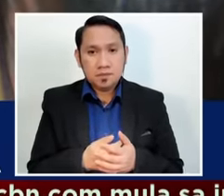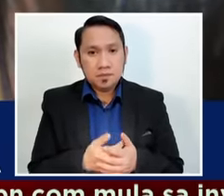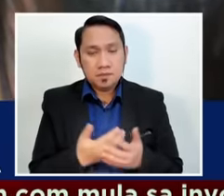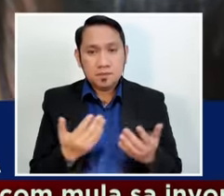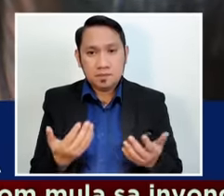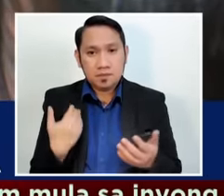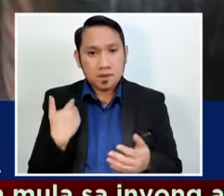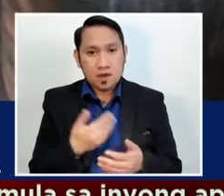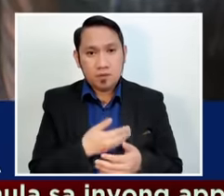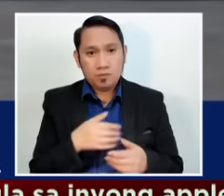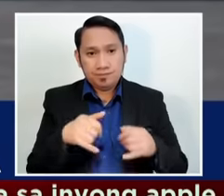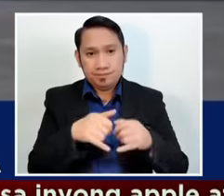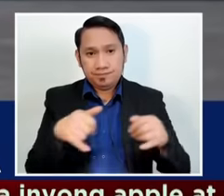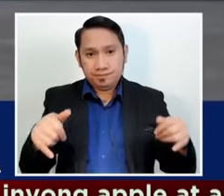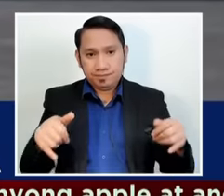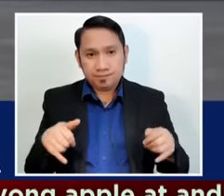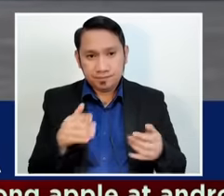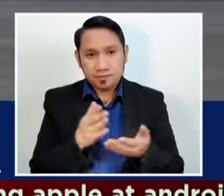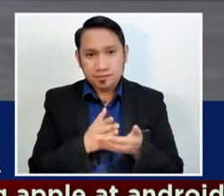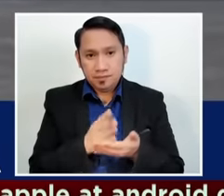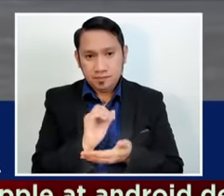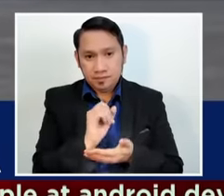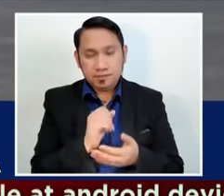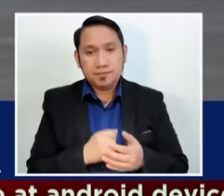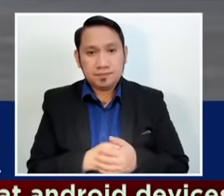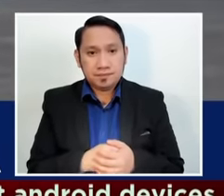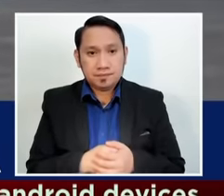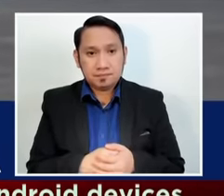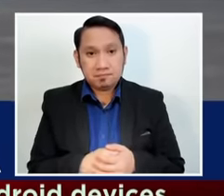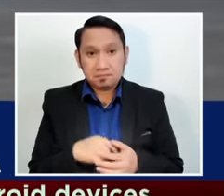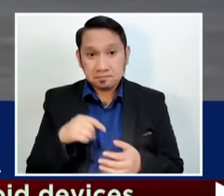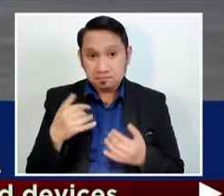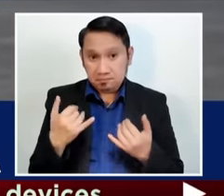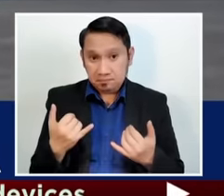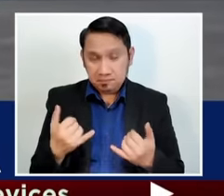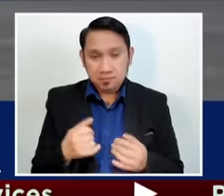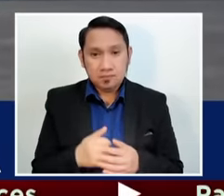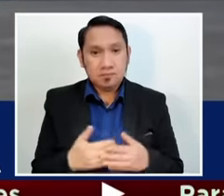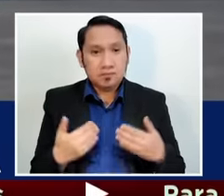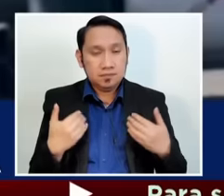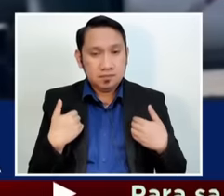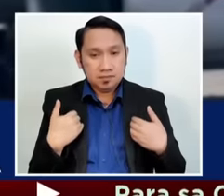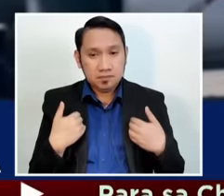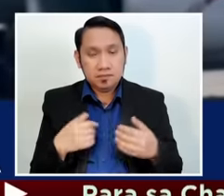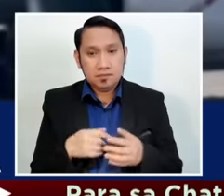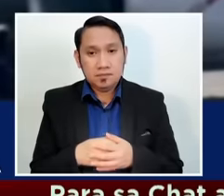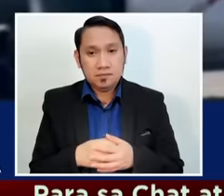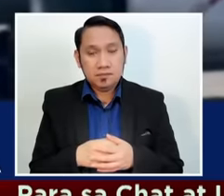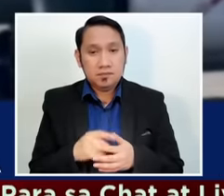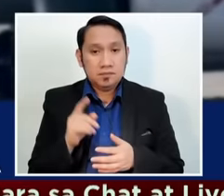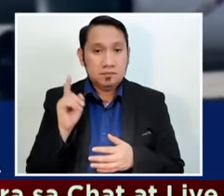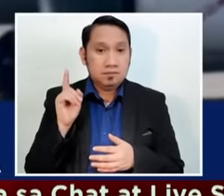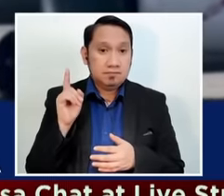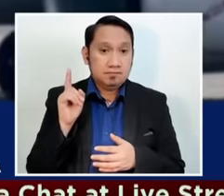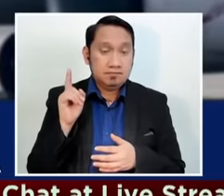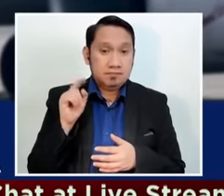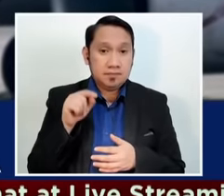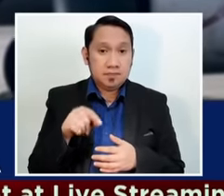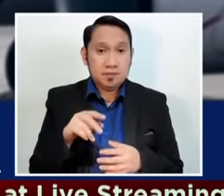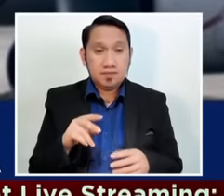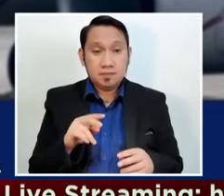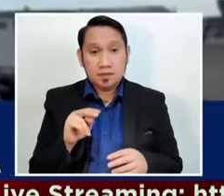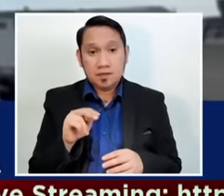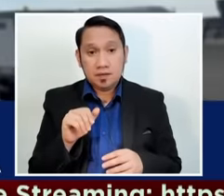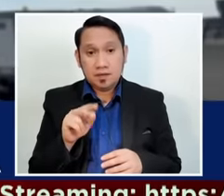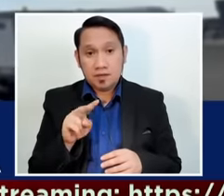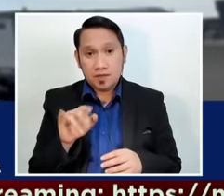sovereign rights and jurisdiction. Ngayong araw, nagsagawa naman ng PH Poseidon familiarization ang mga Navy ng dalawang